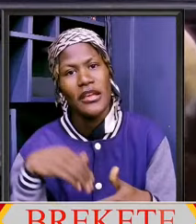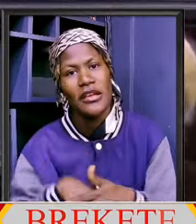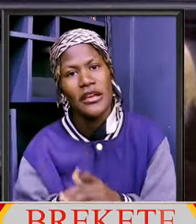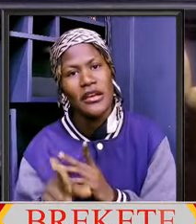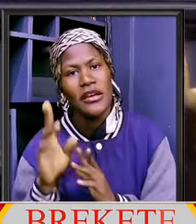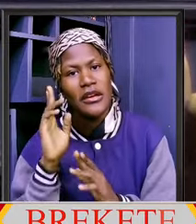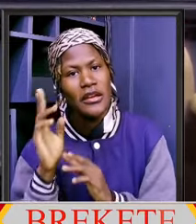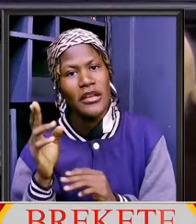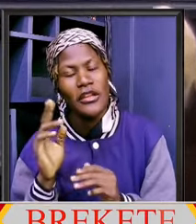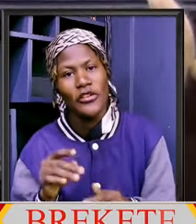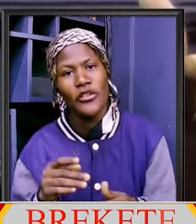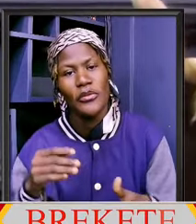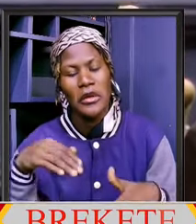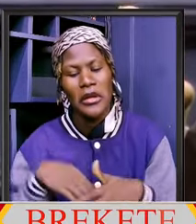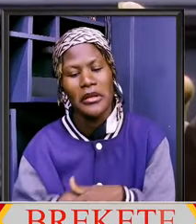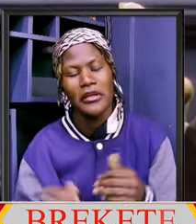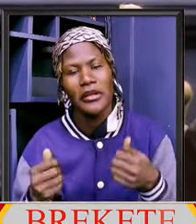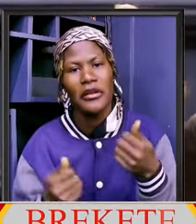We enter motor,